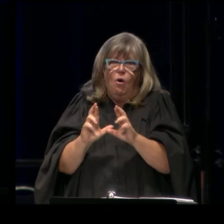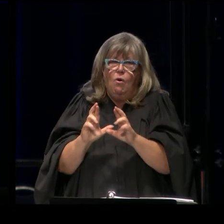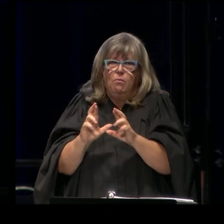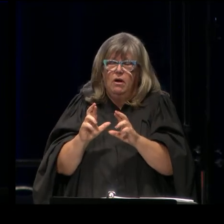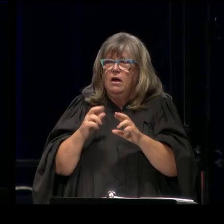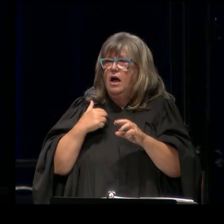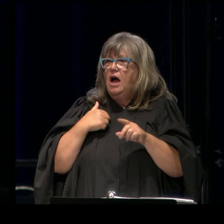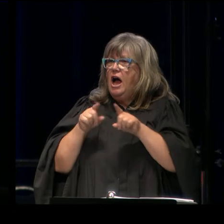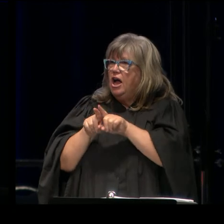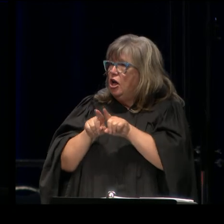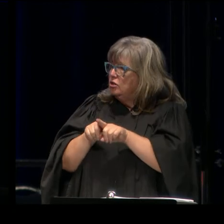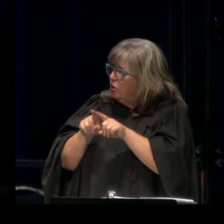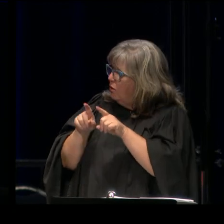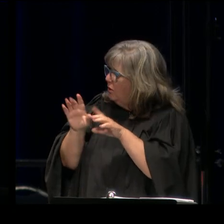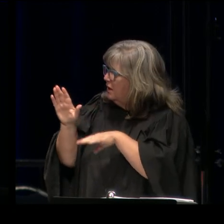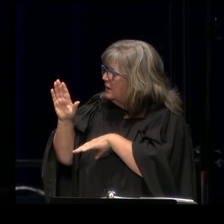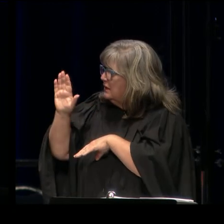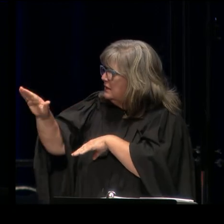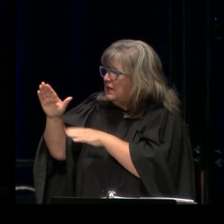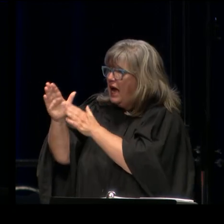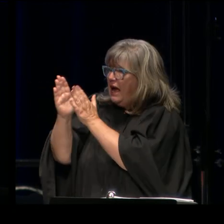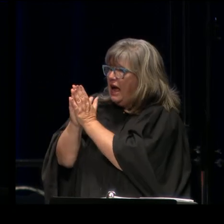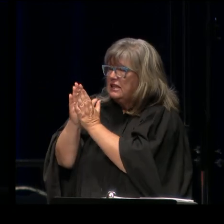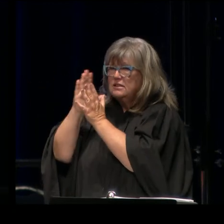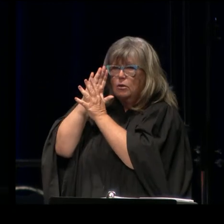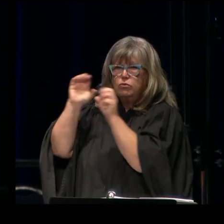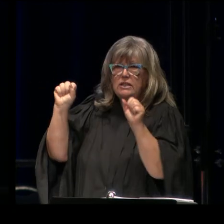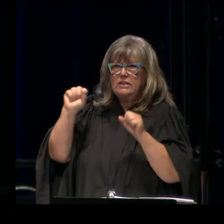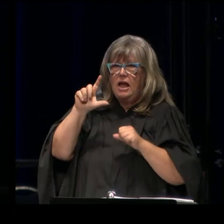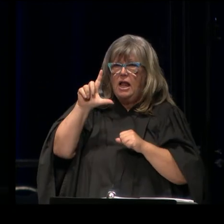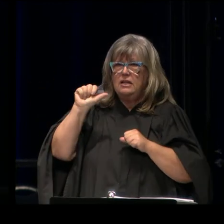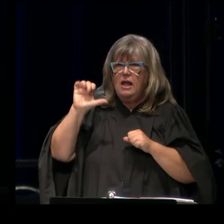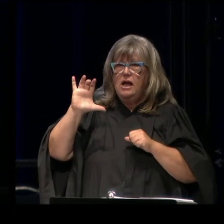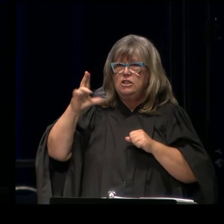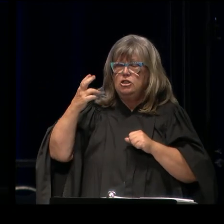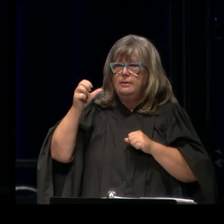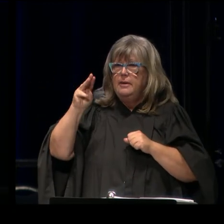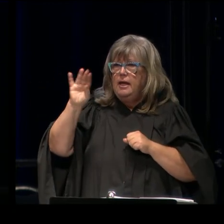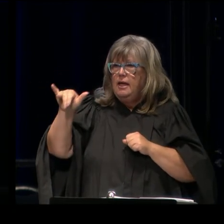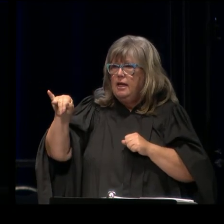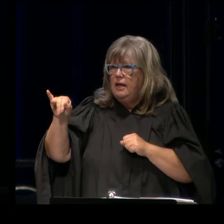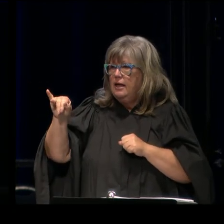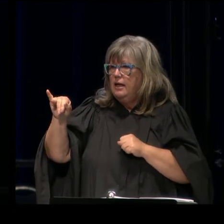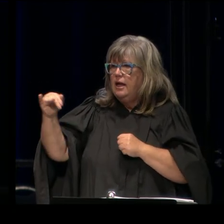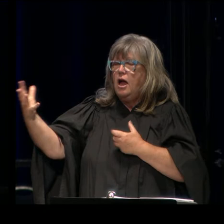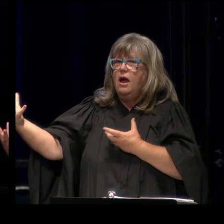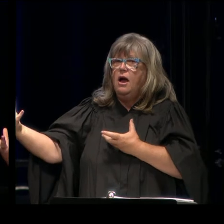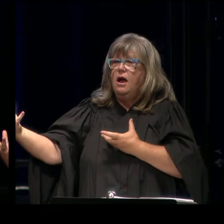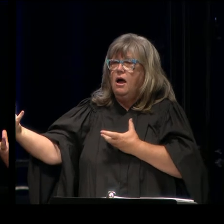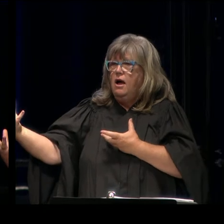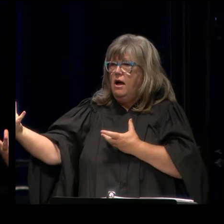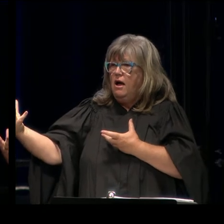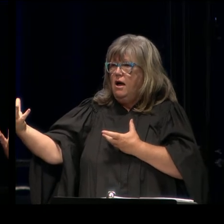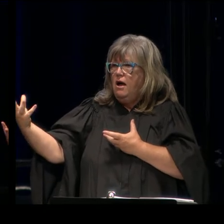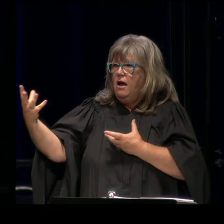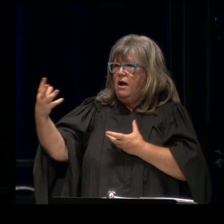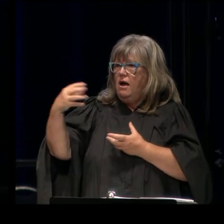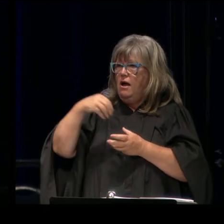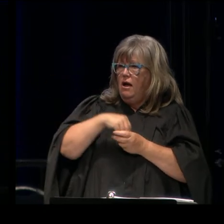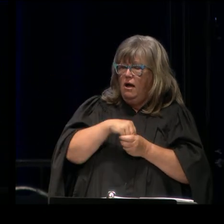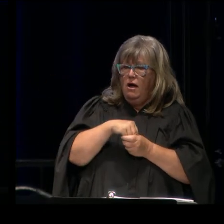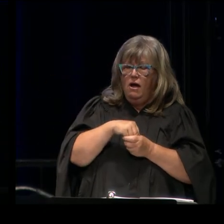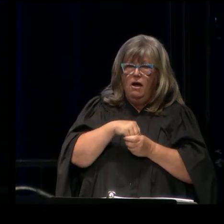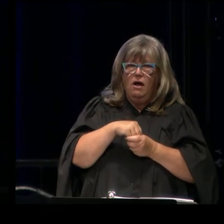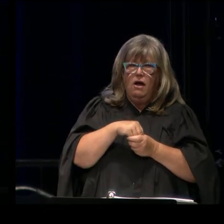to you, President Lashimi, to take part of it and to see some